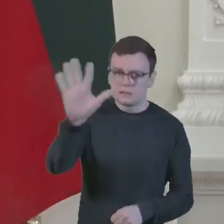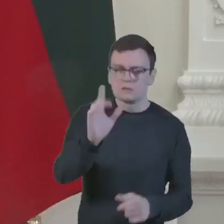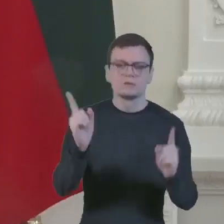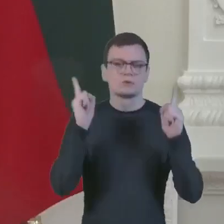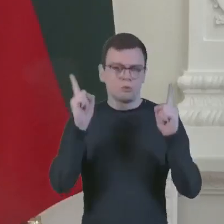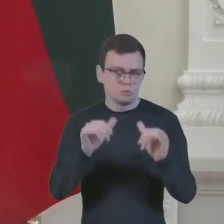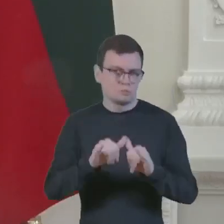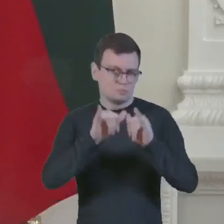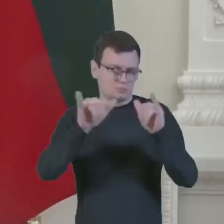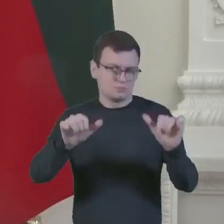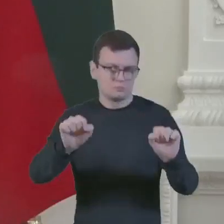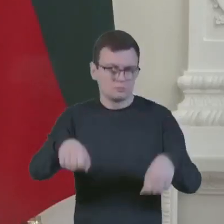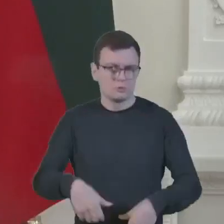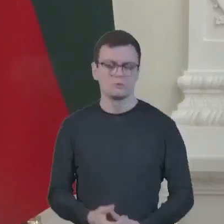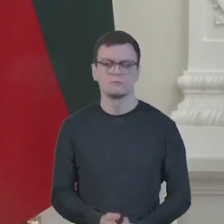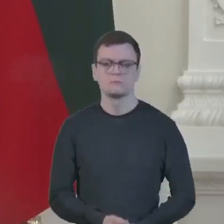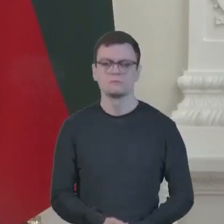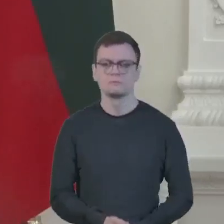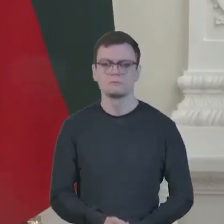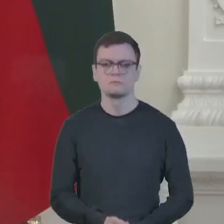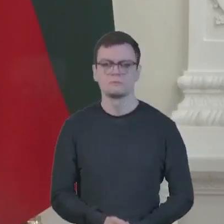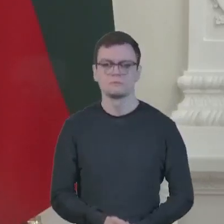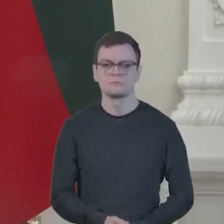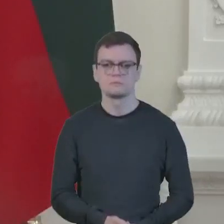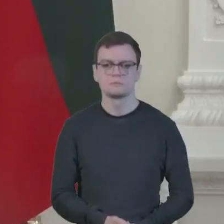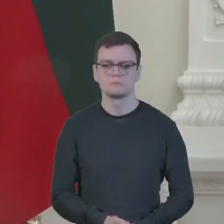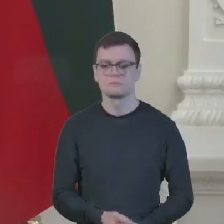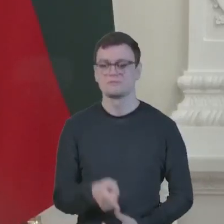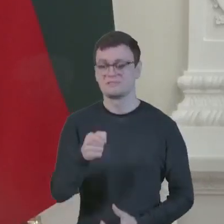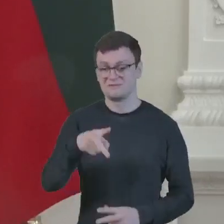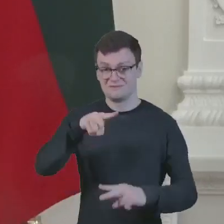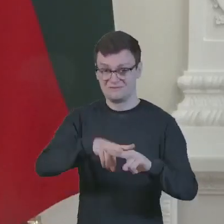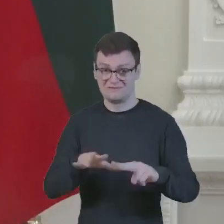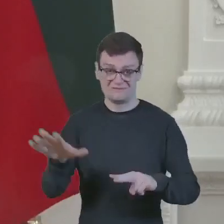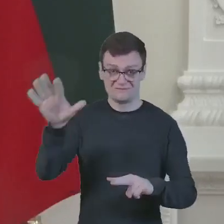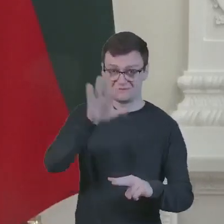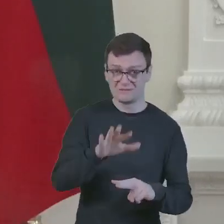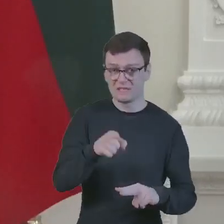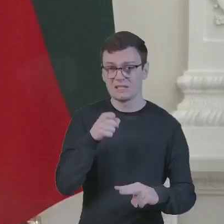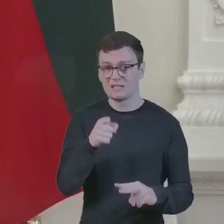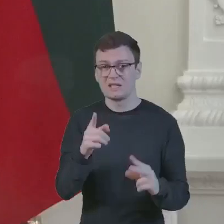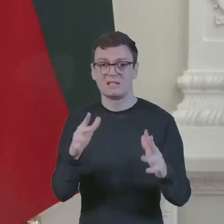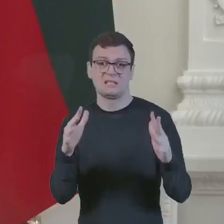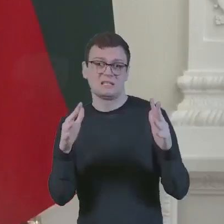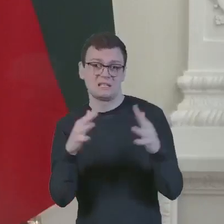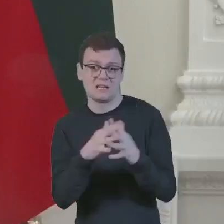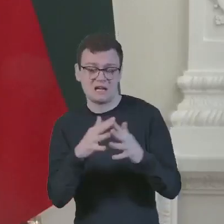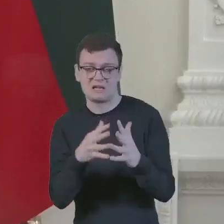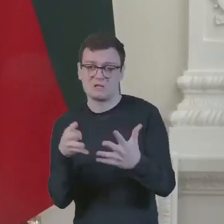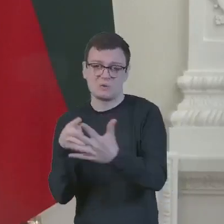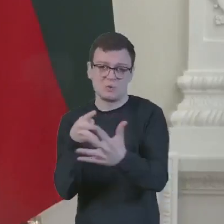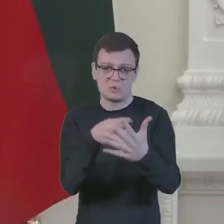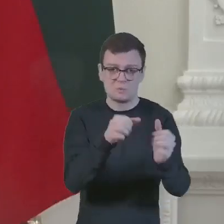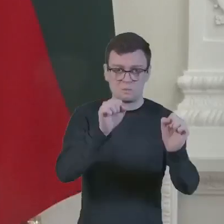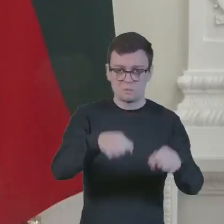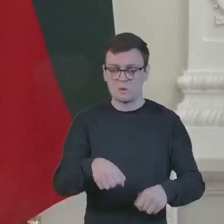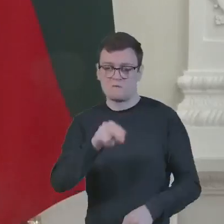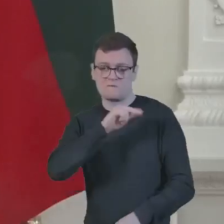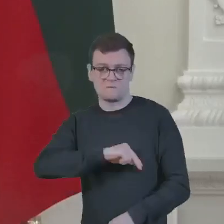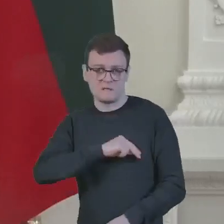surely strengthen the security in the Baltic region. It would